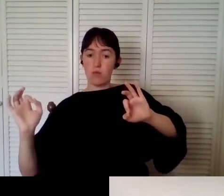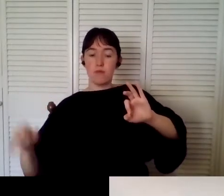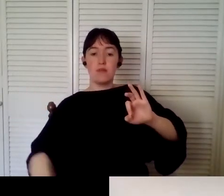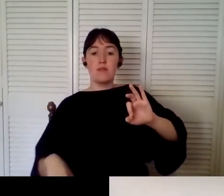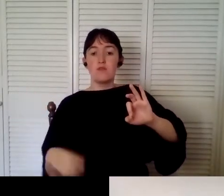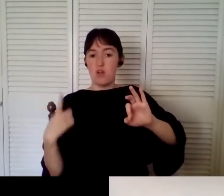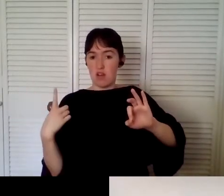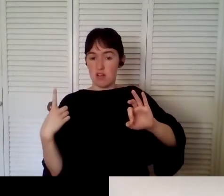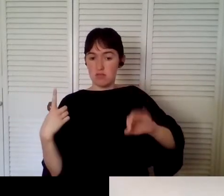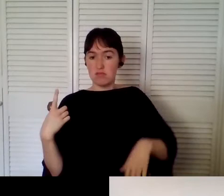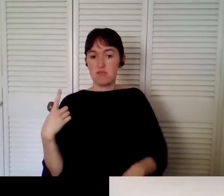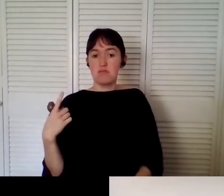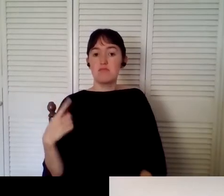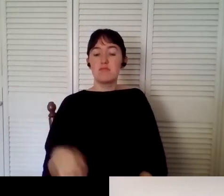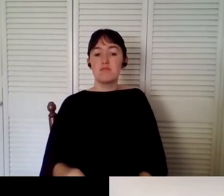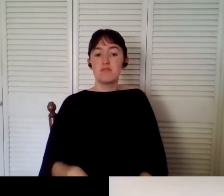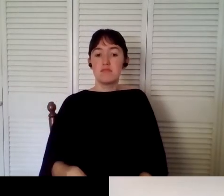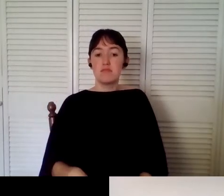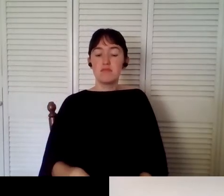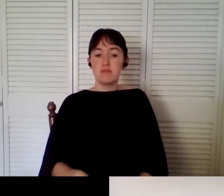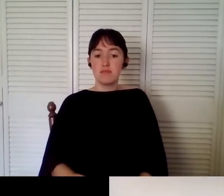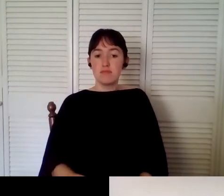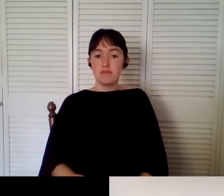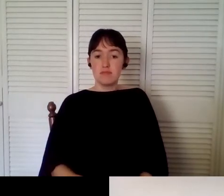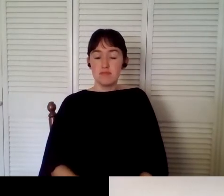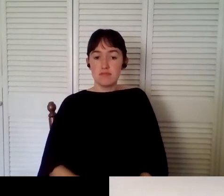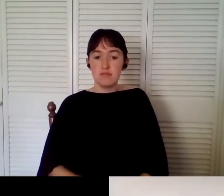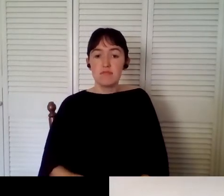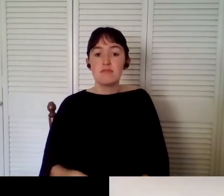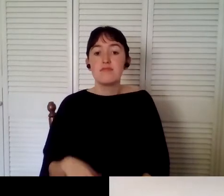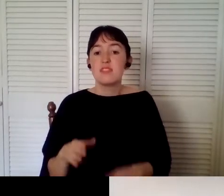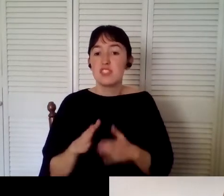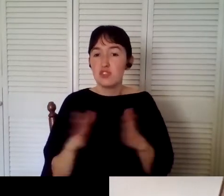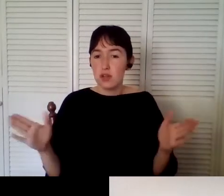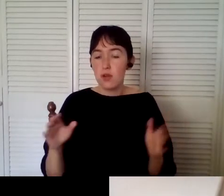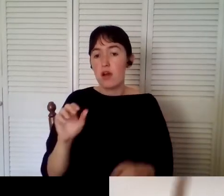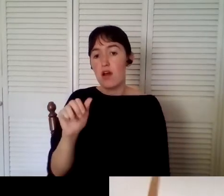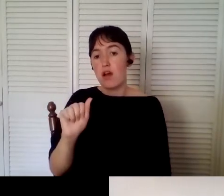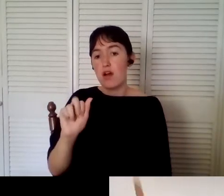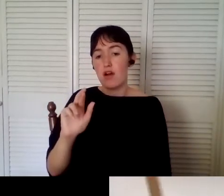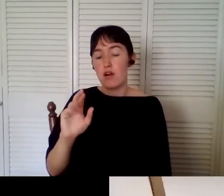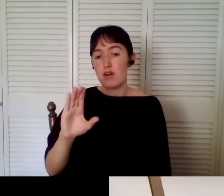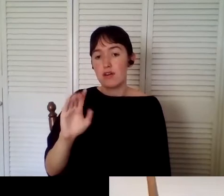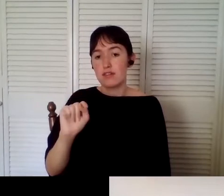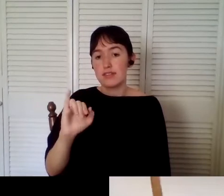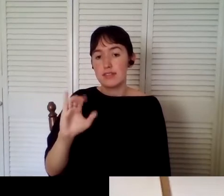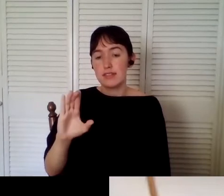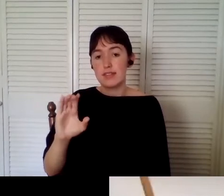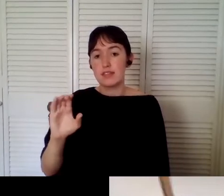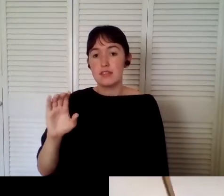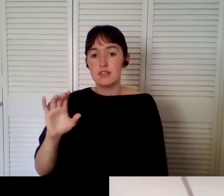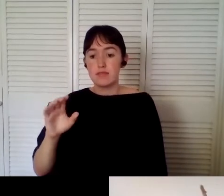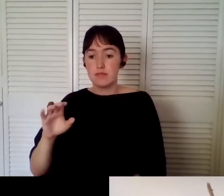spear. Generally, Arctic Circle atlatls were used to throw short harpoons at seals from canoe